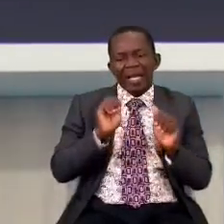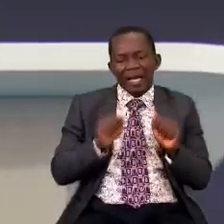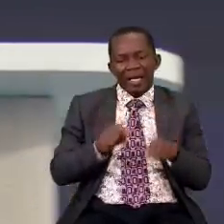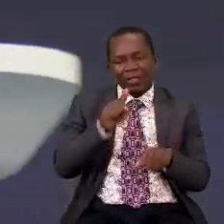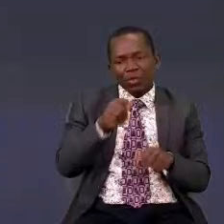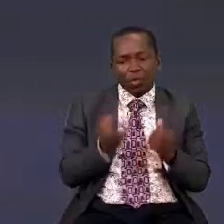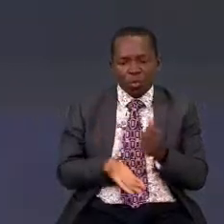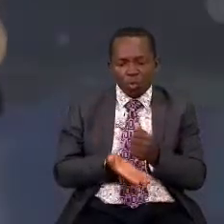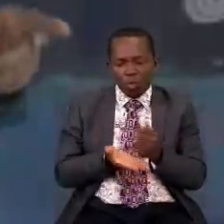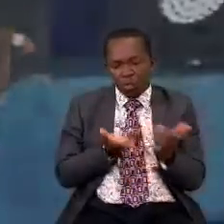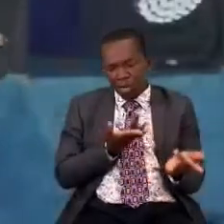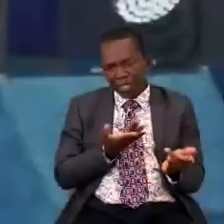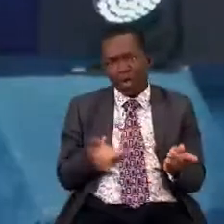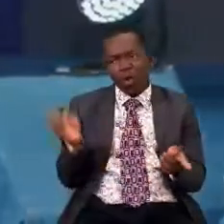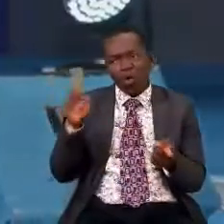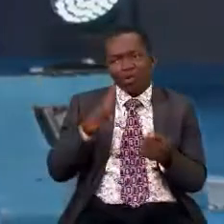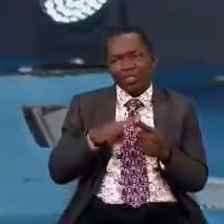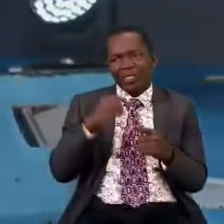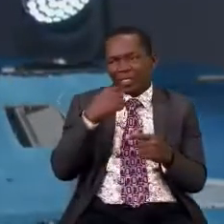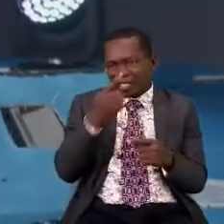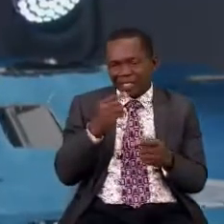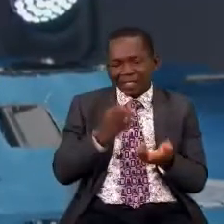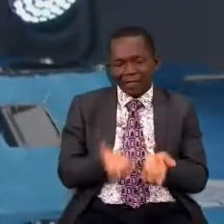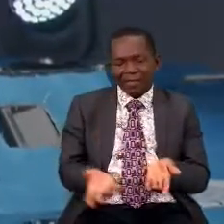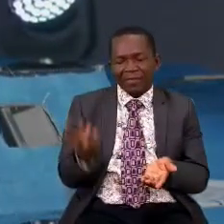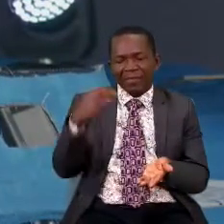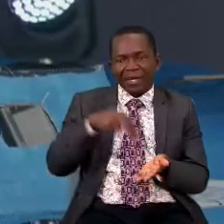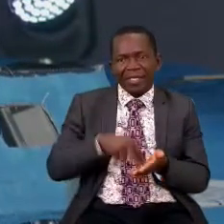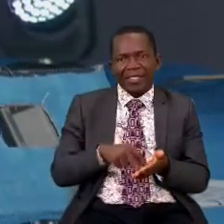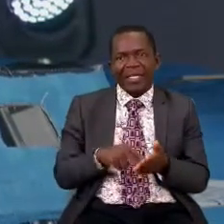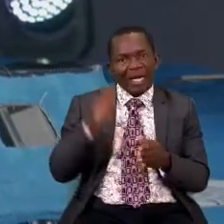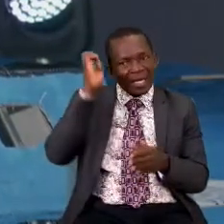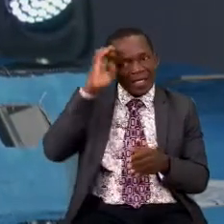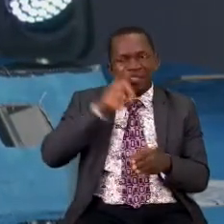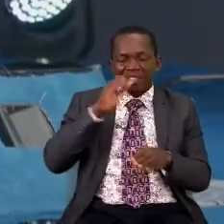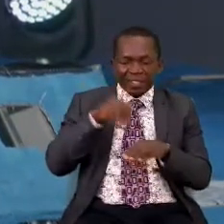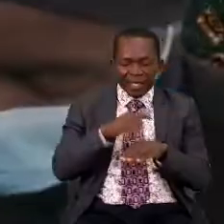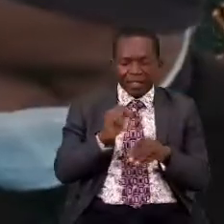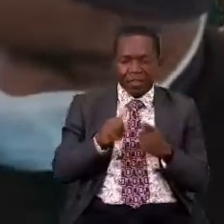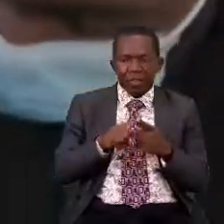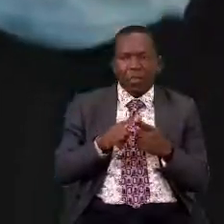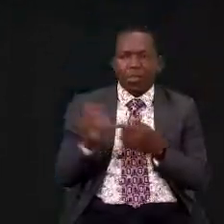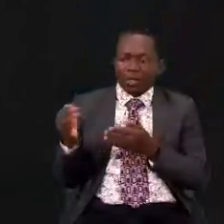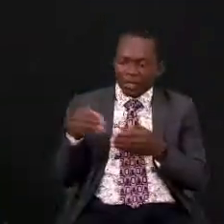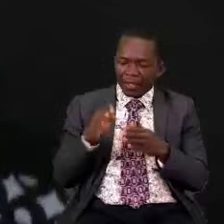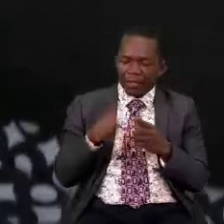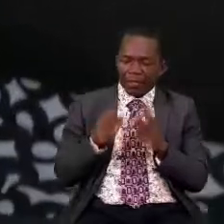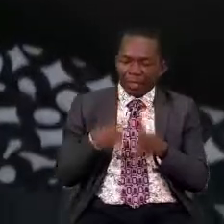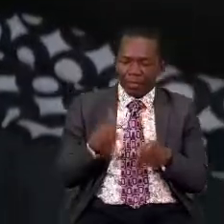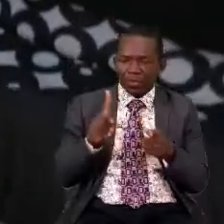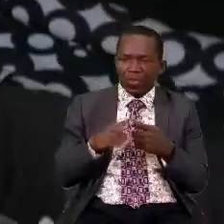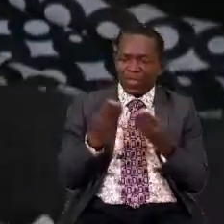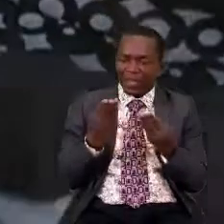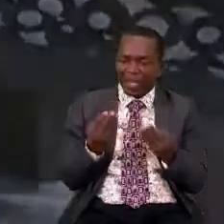the land that I've given unto them. Look at number three here. Number three is the